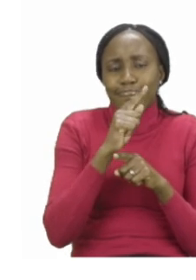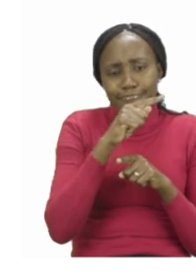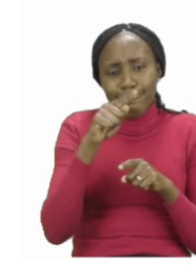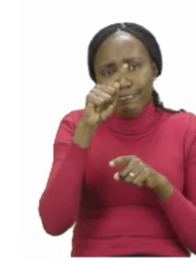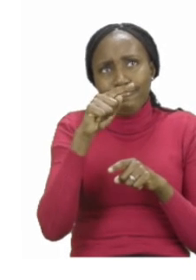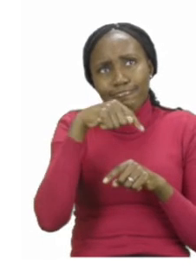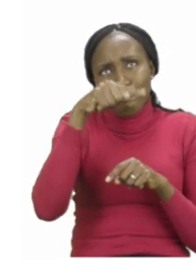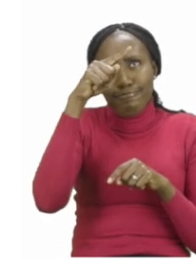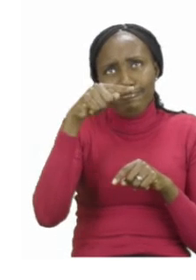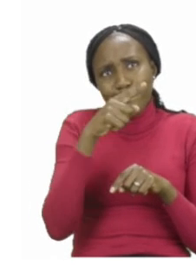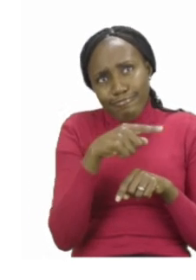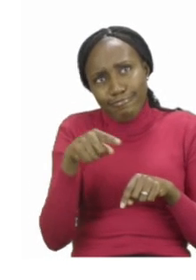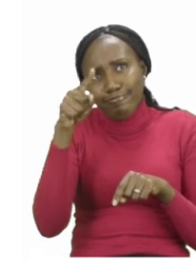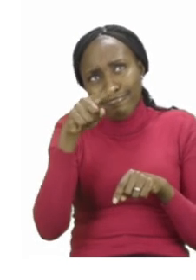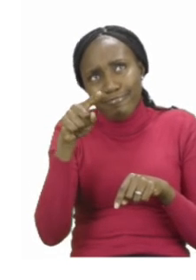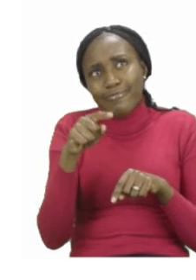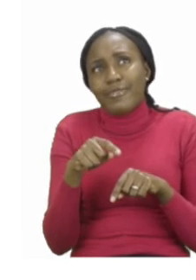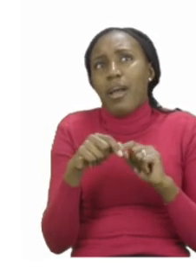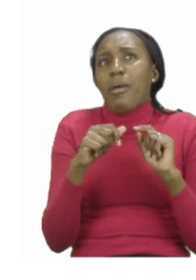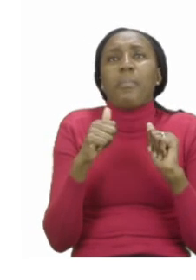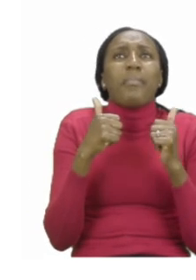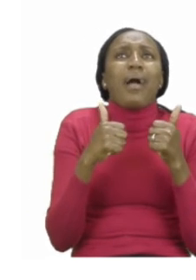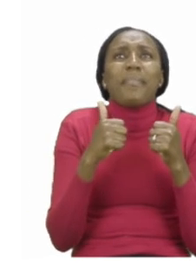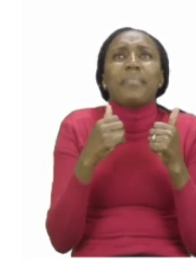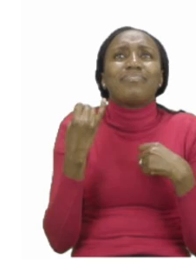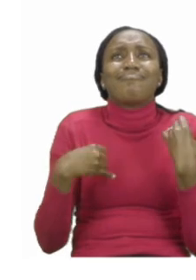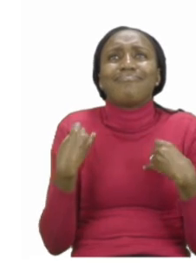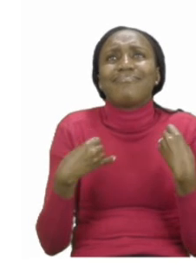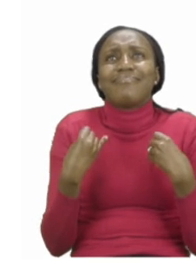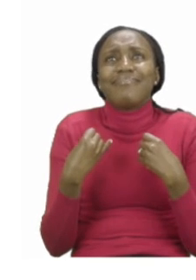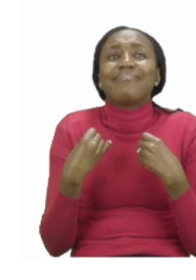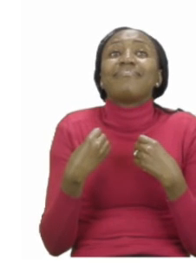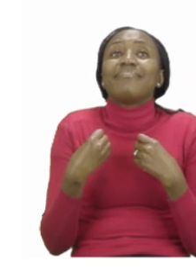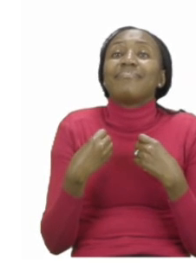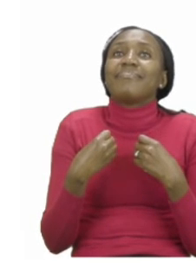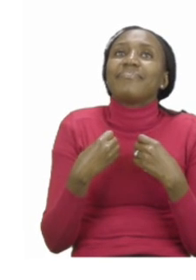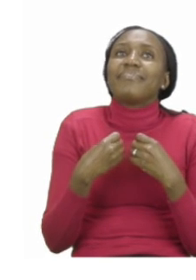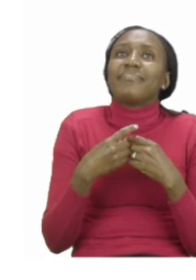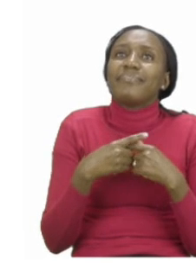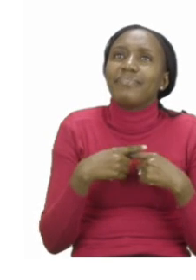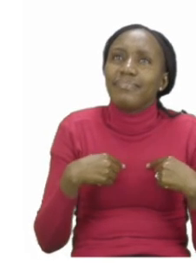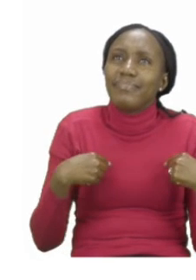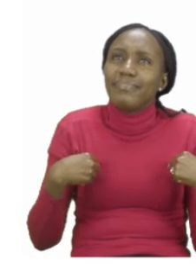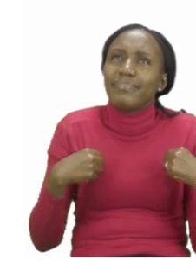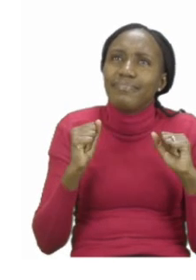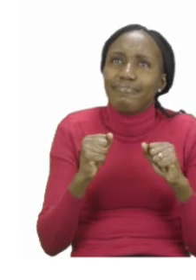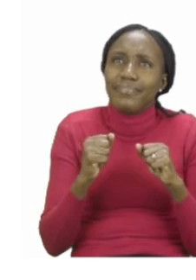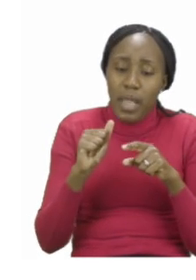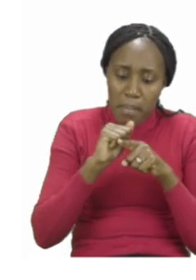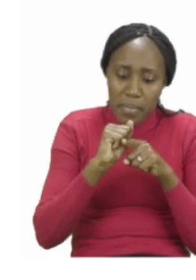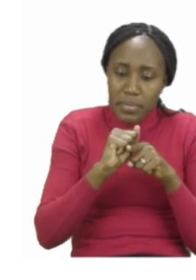patterns. Fun patterns, boys and girls. Now, it says there that we have to trace